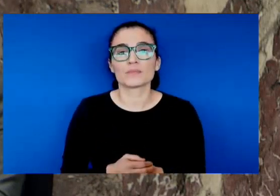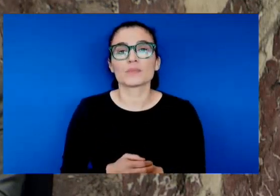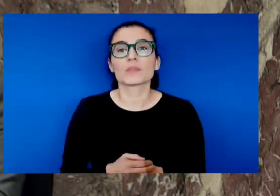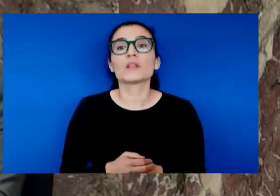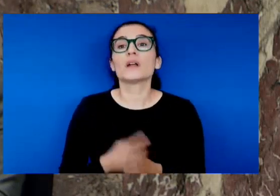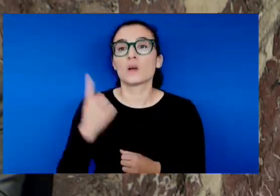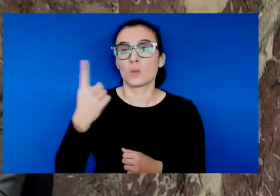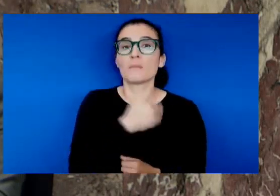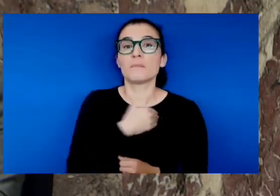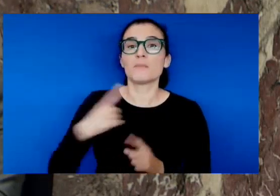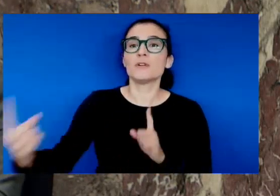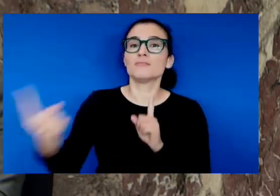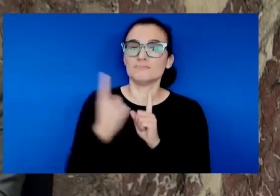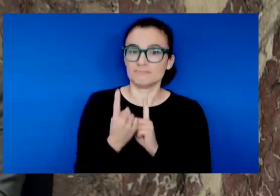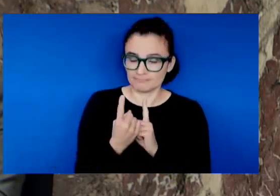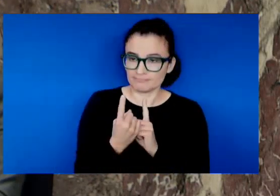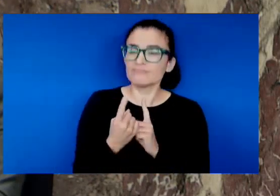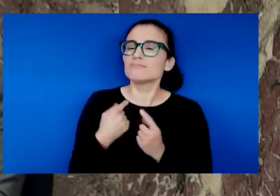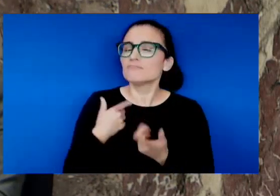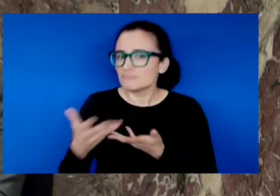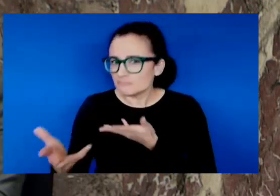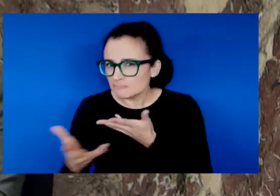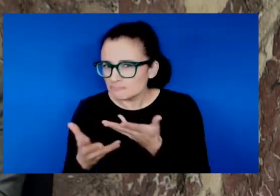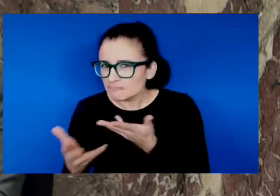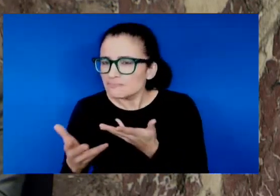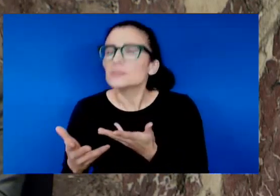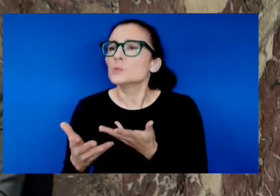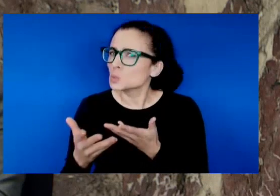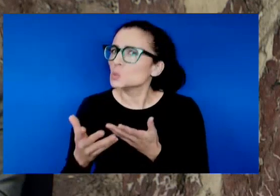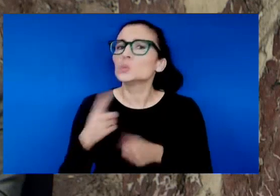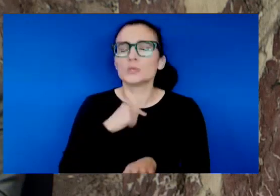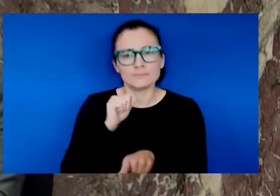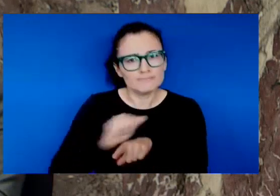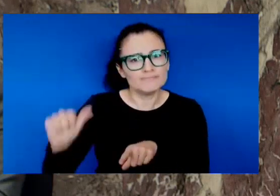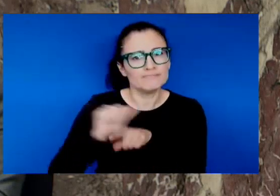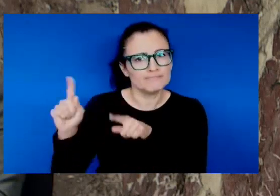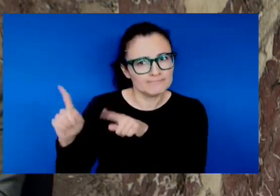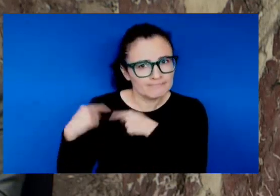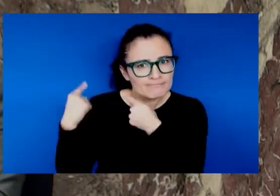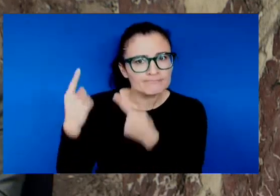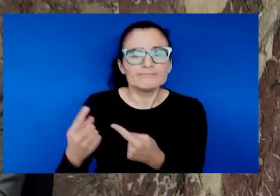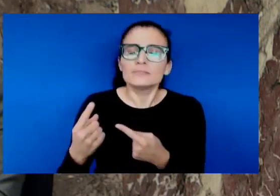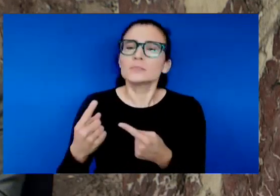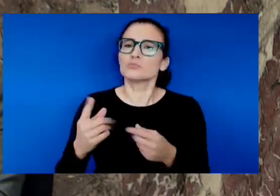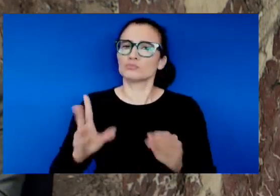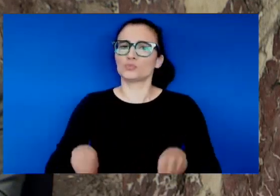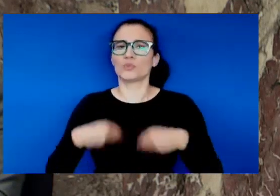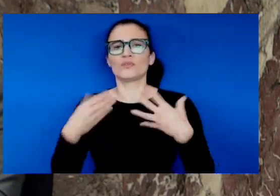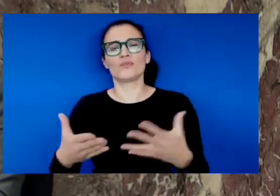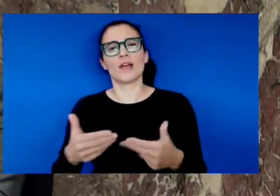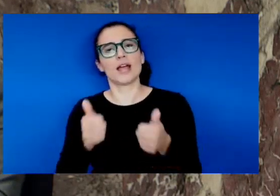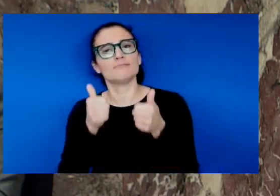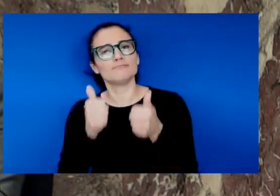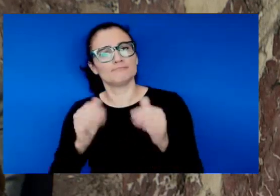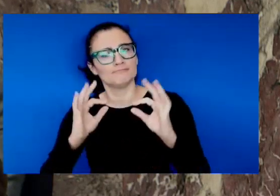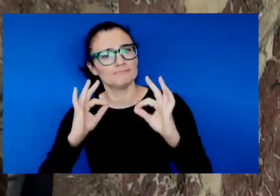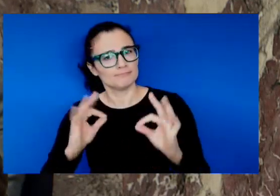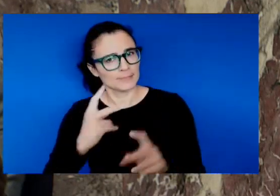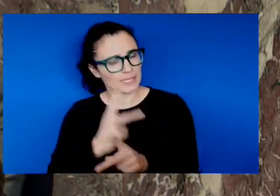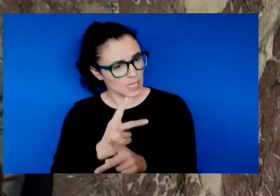of Kamloops get the care they deserve. Made very significant investments, the member will know, in